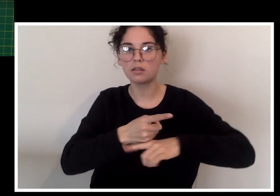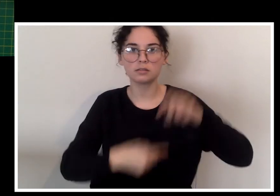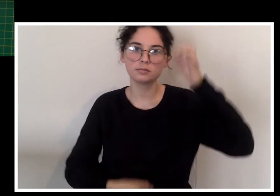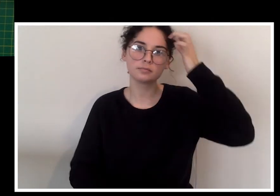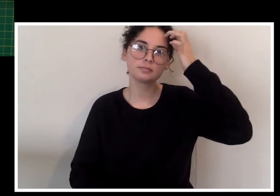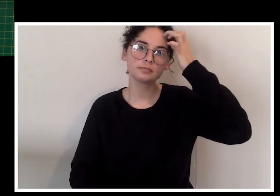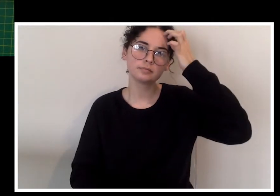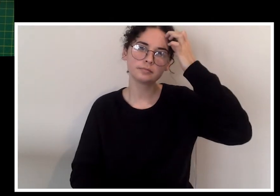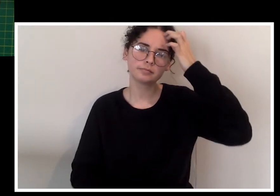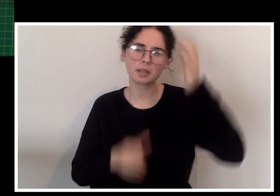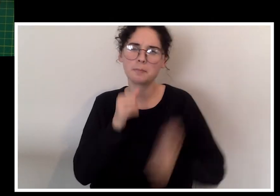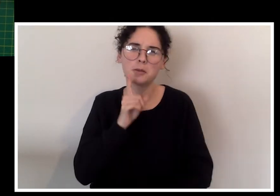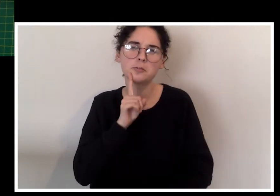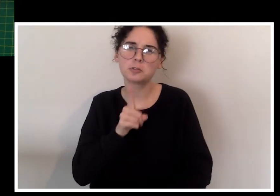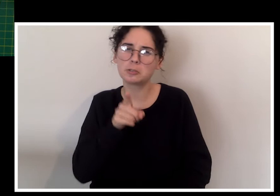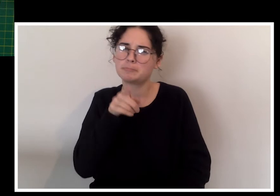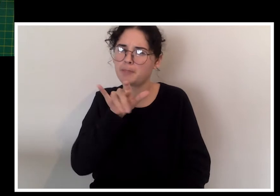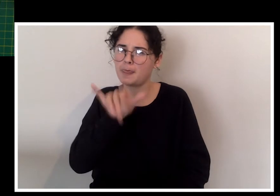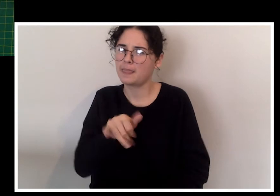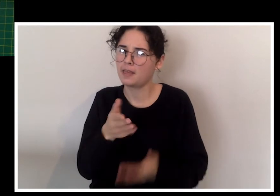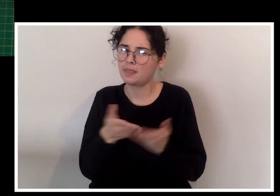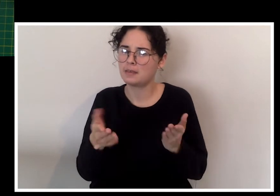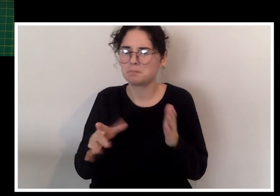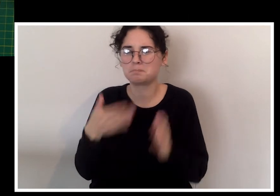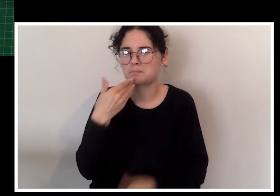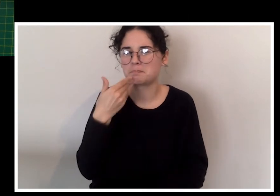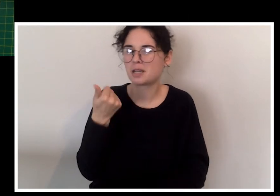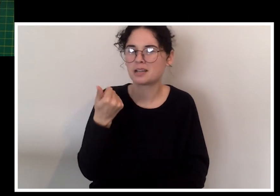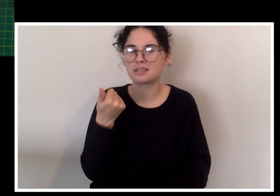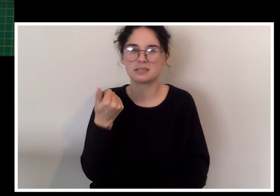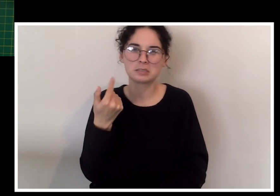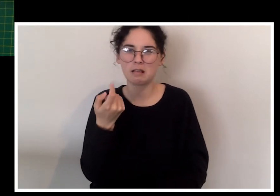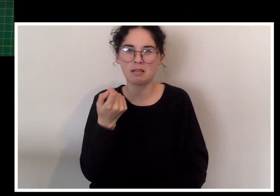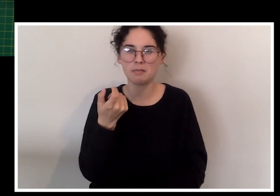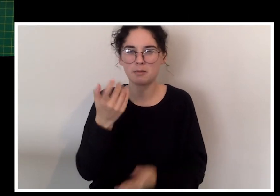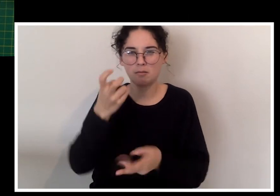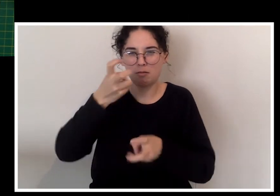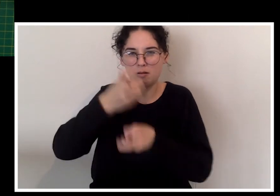I don't know if a fidget spinner was my best pick since it moves.